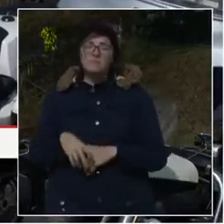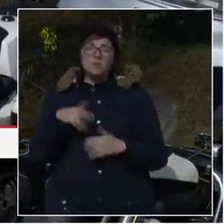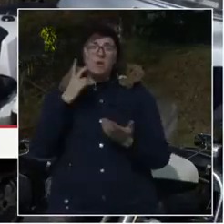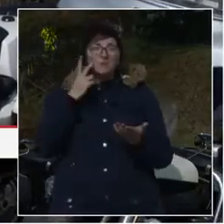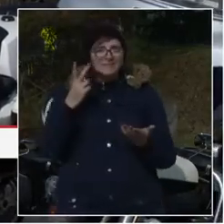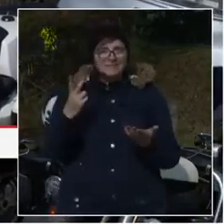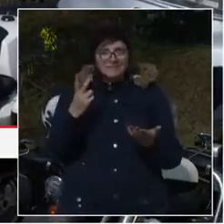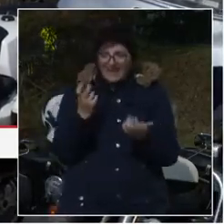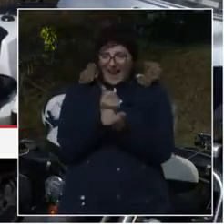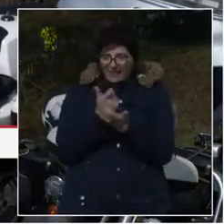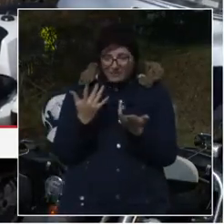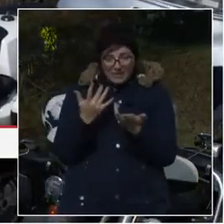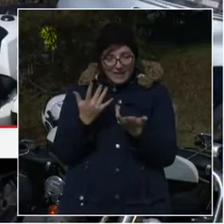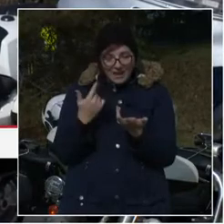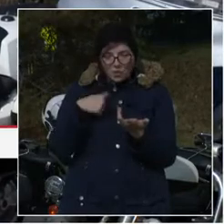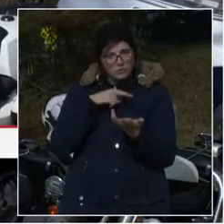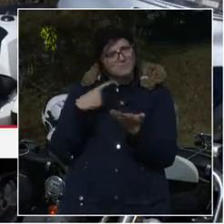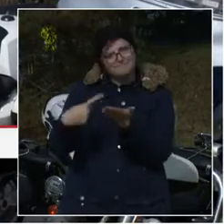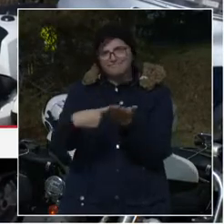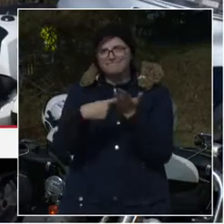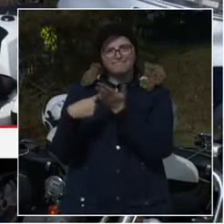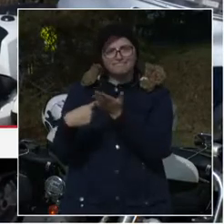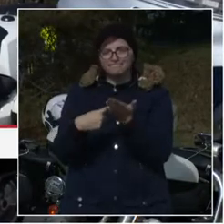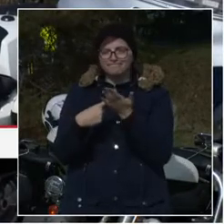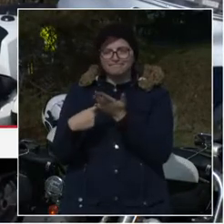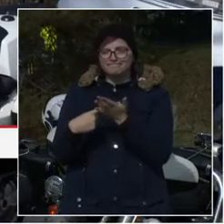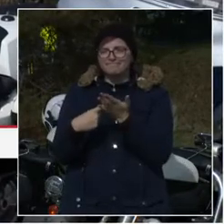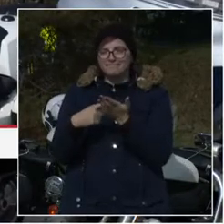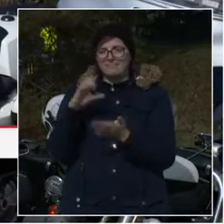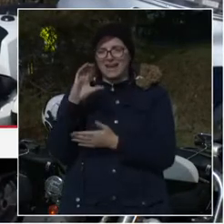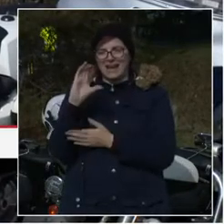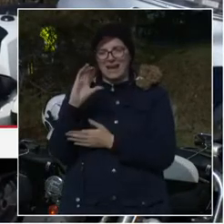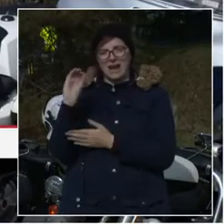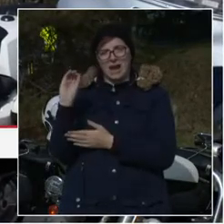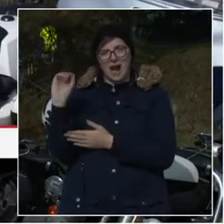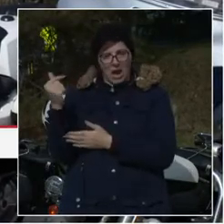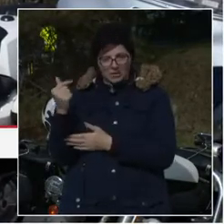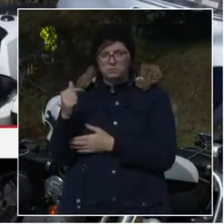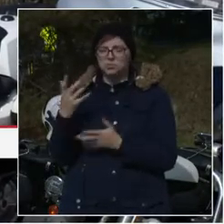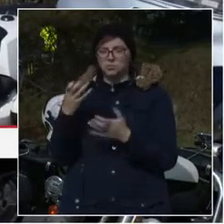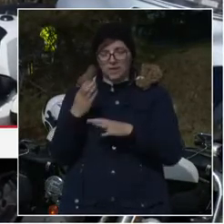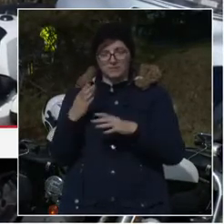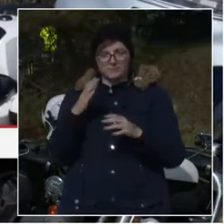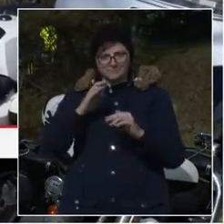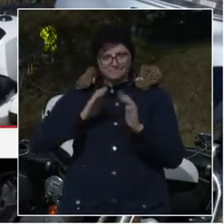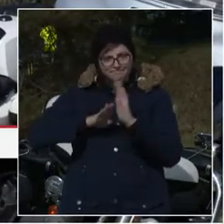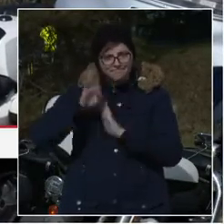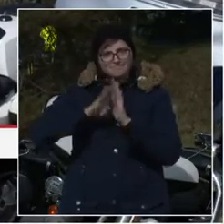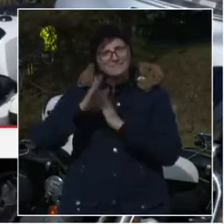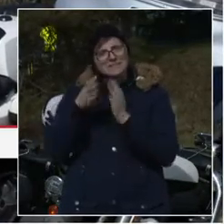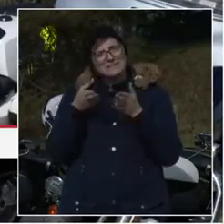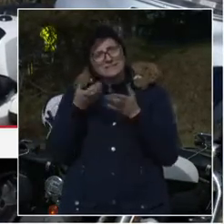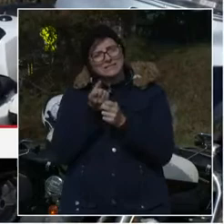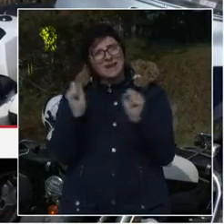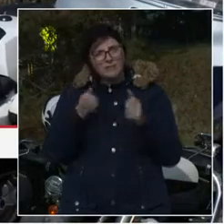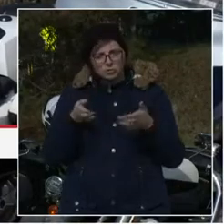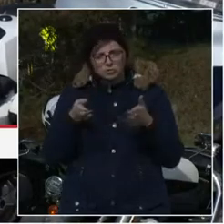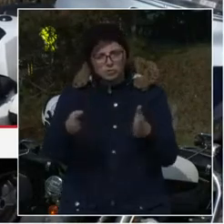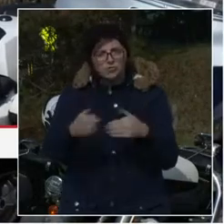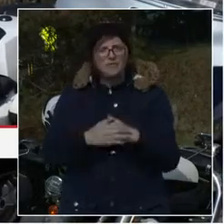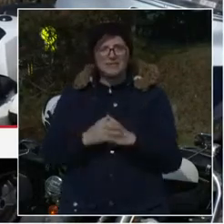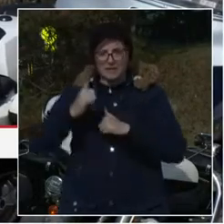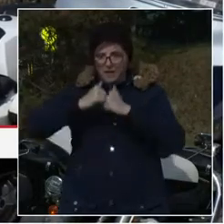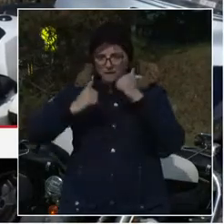everything that we are talking about at COG, building safer streets, and the work of the infrastructure task